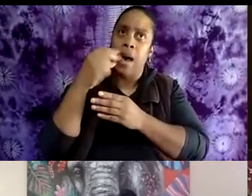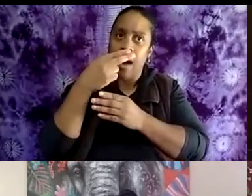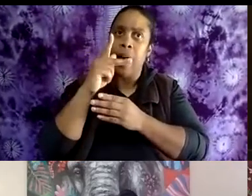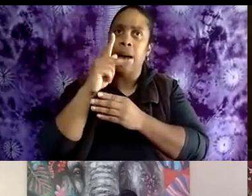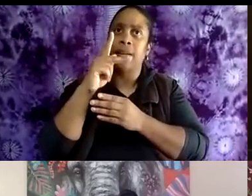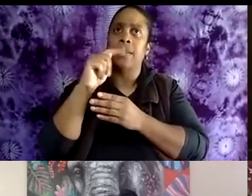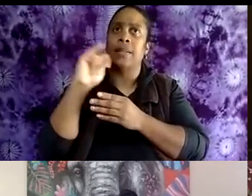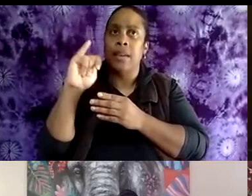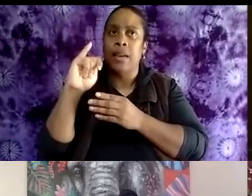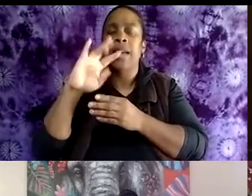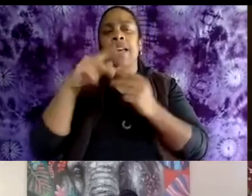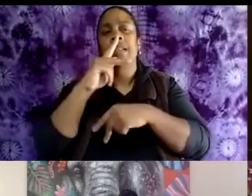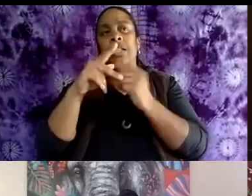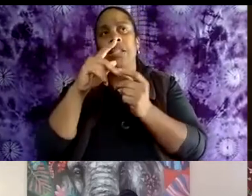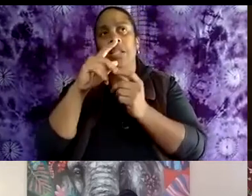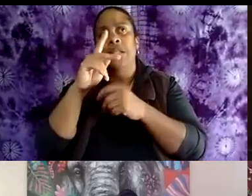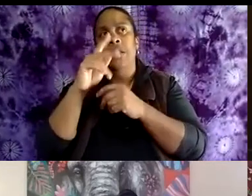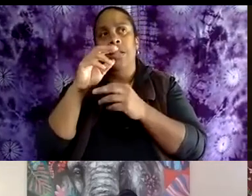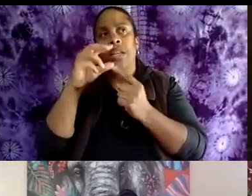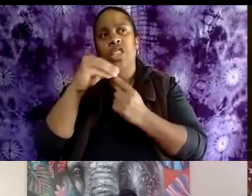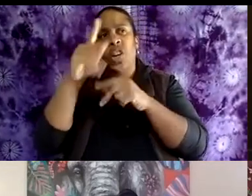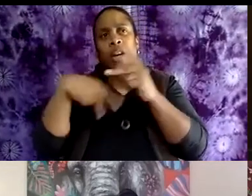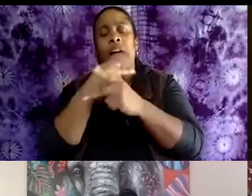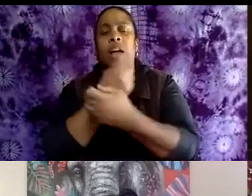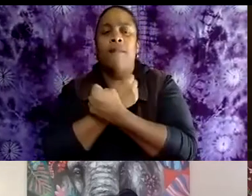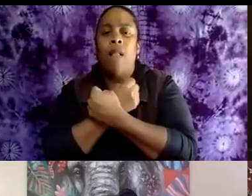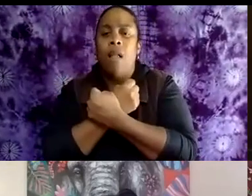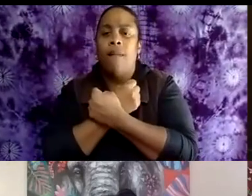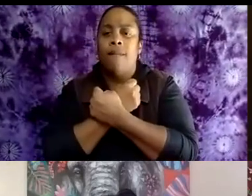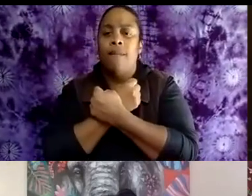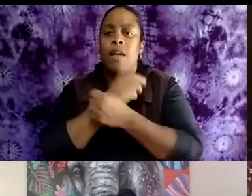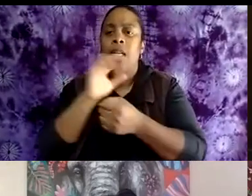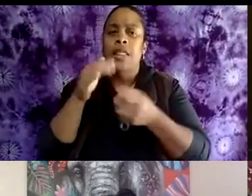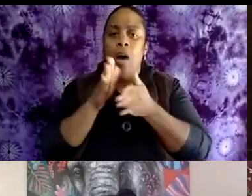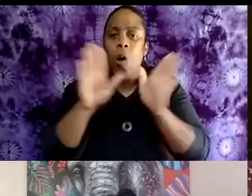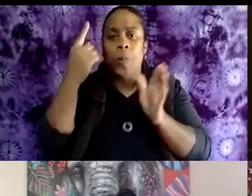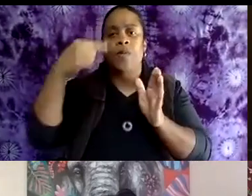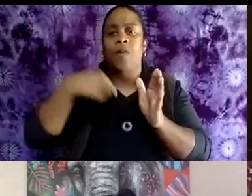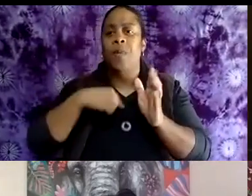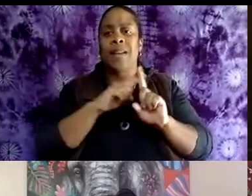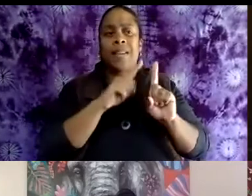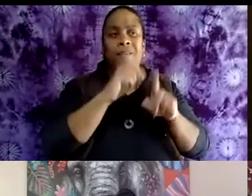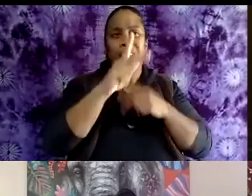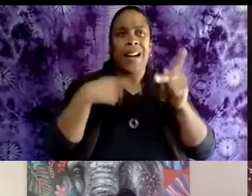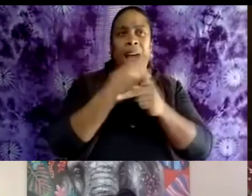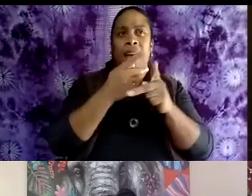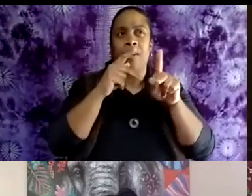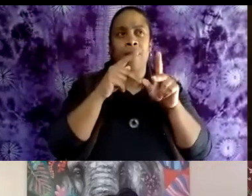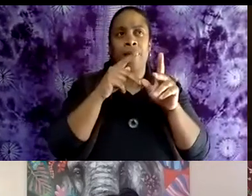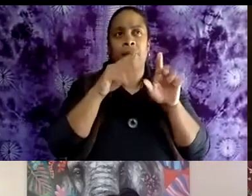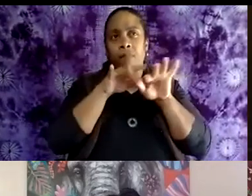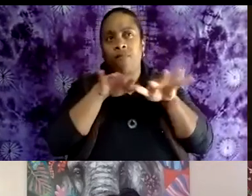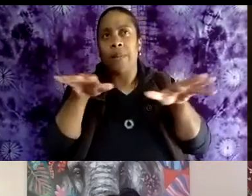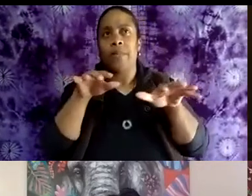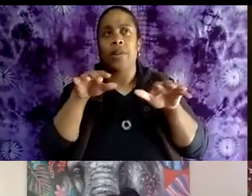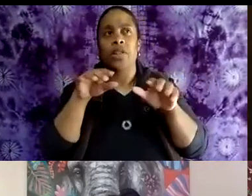love. And that for me, that opens another vista and another vibration that enriches life, and that